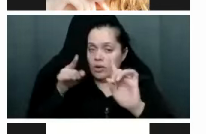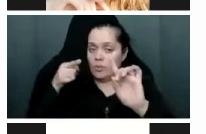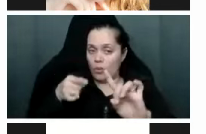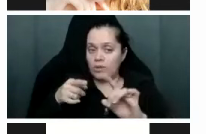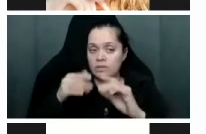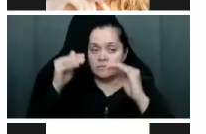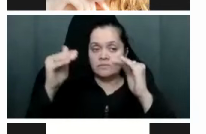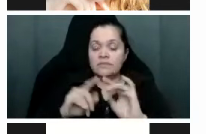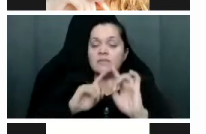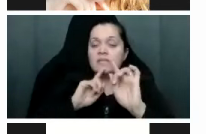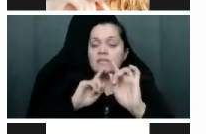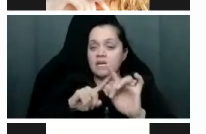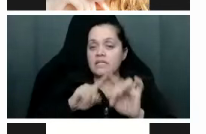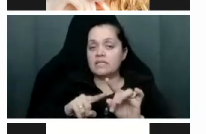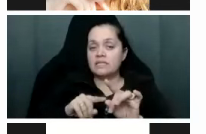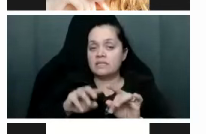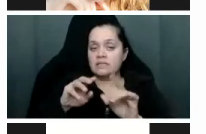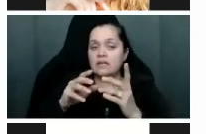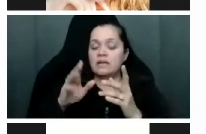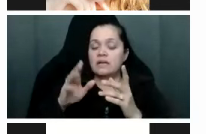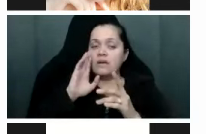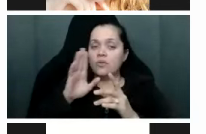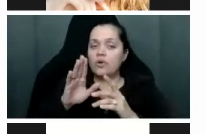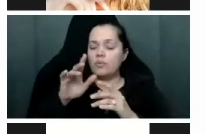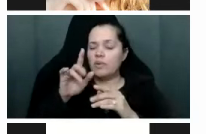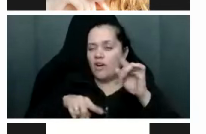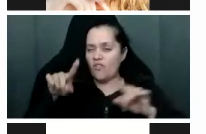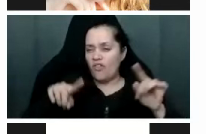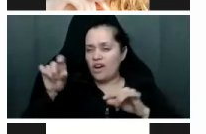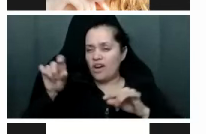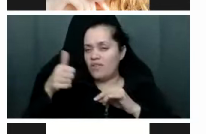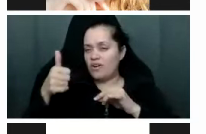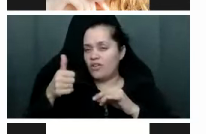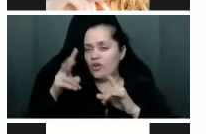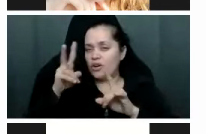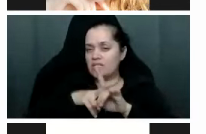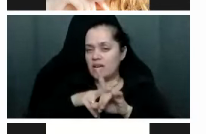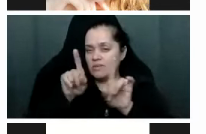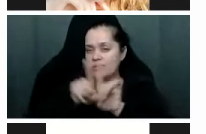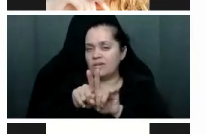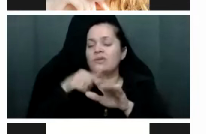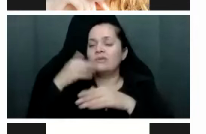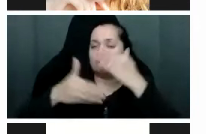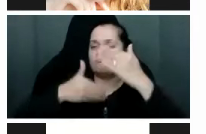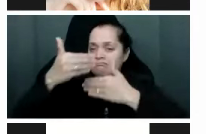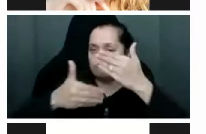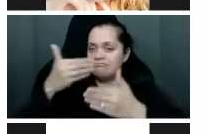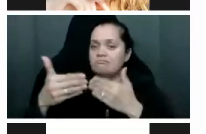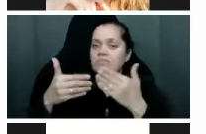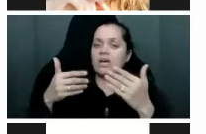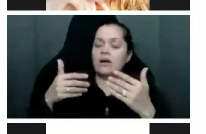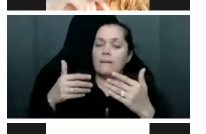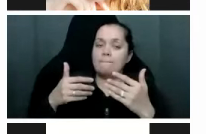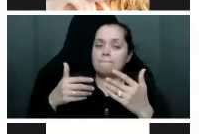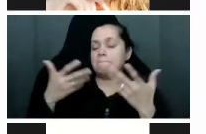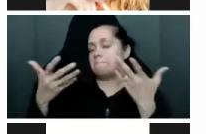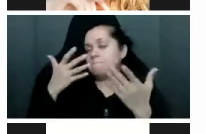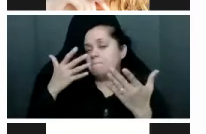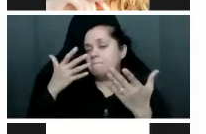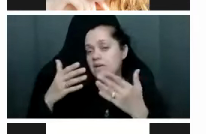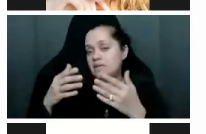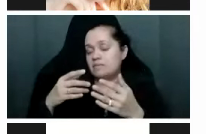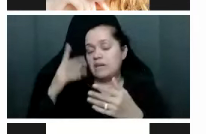Attendance and miscellaneous. There'll be a variety of other assignments as we go along. It might be something that I just announced at the